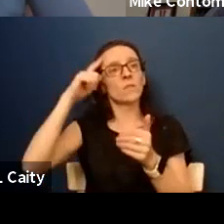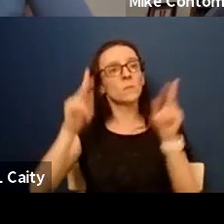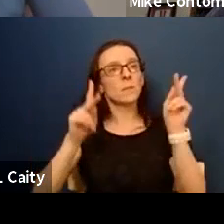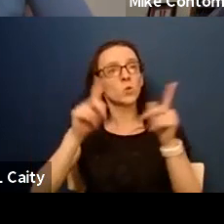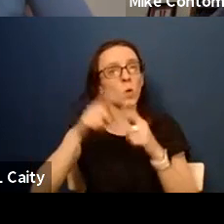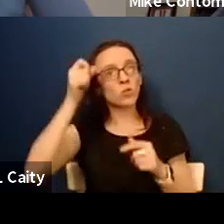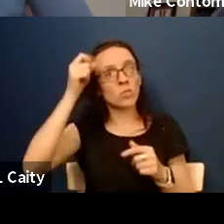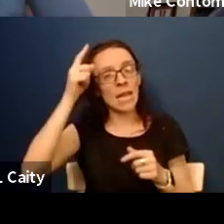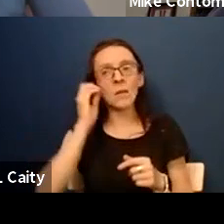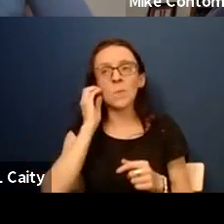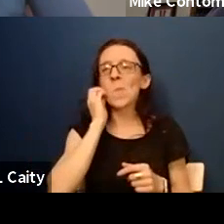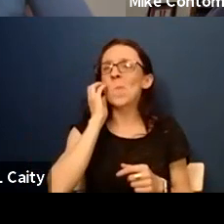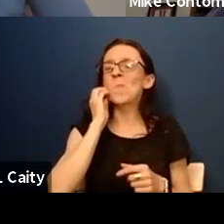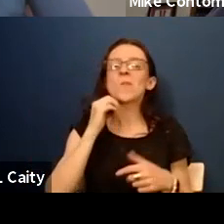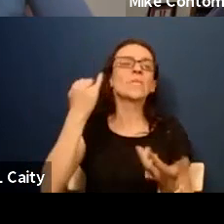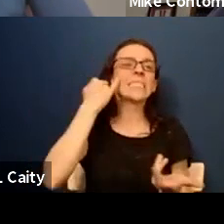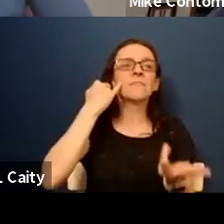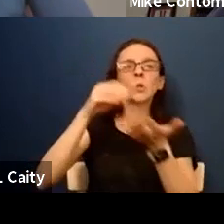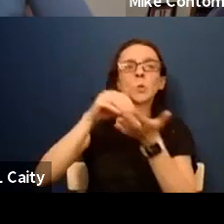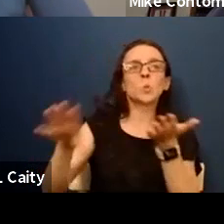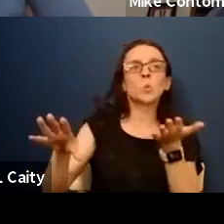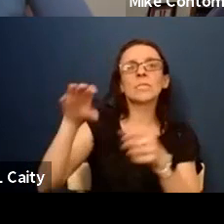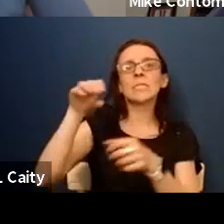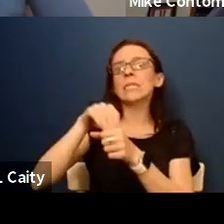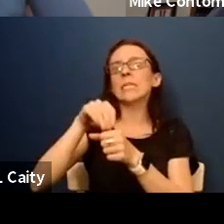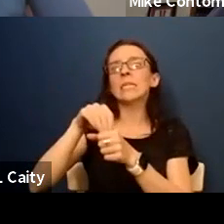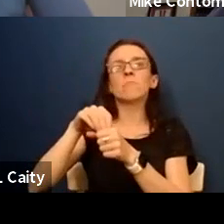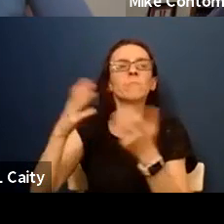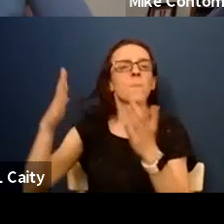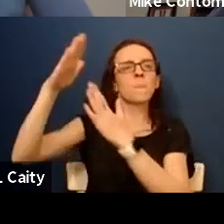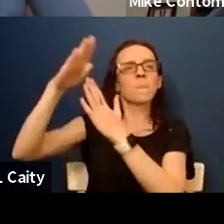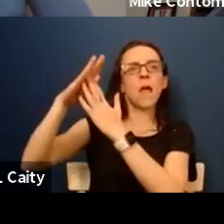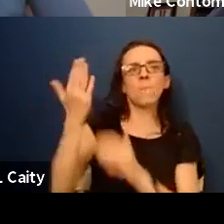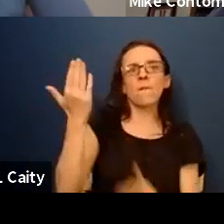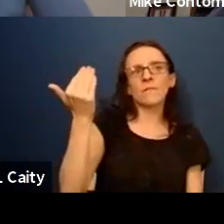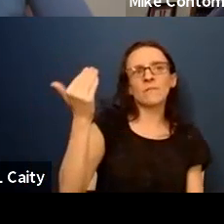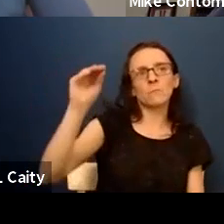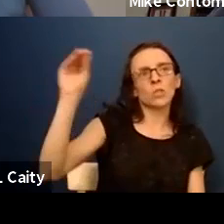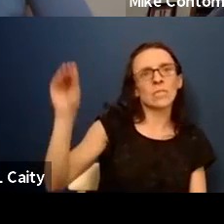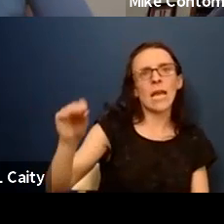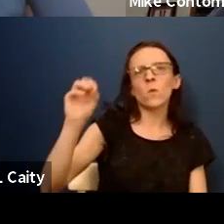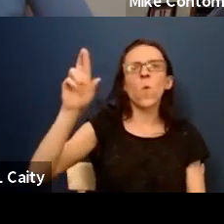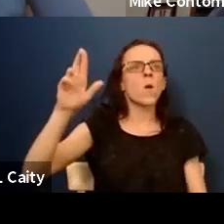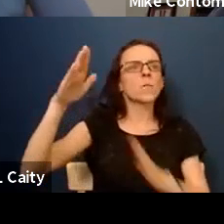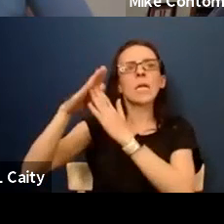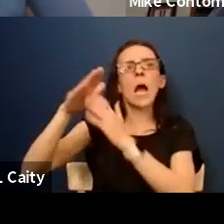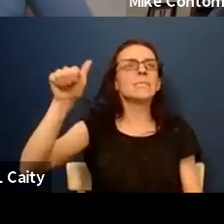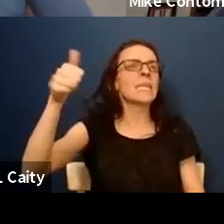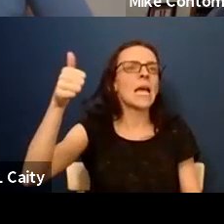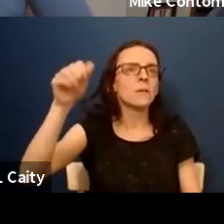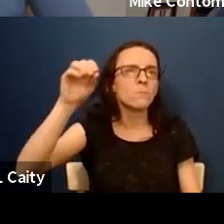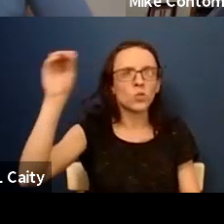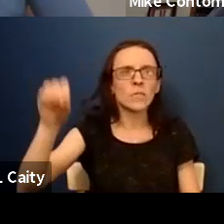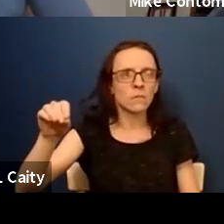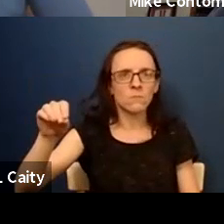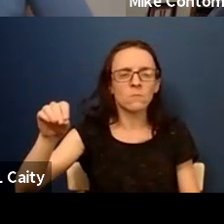that, you know, if a student is in the top 15% or top 10%